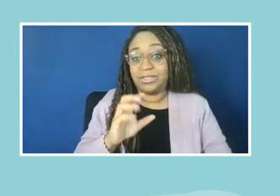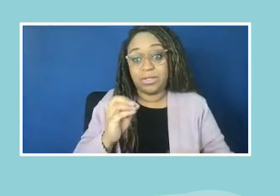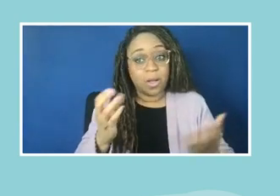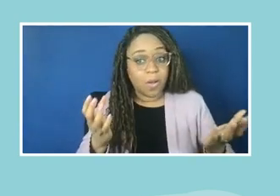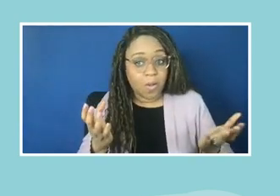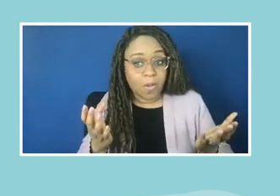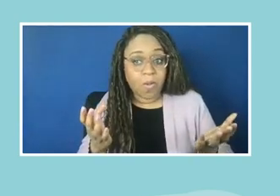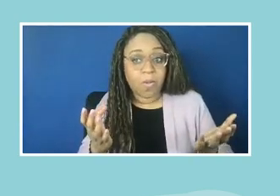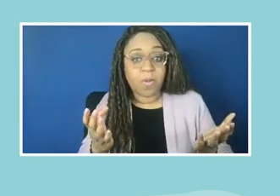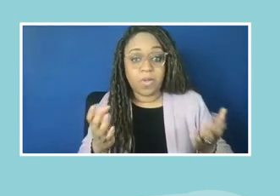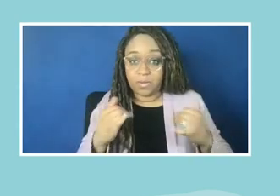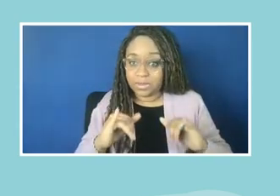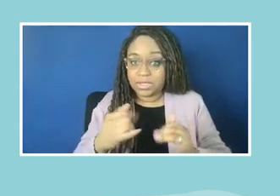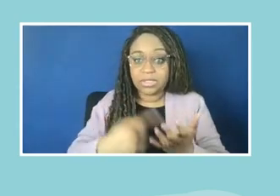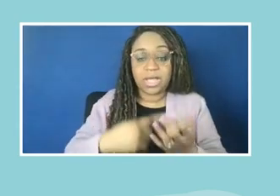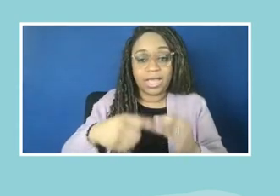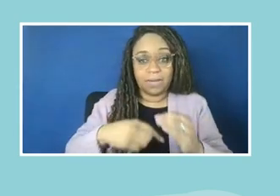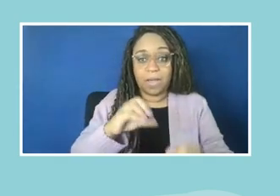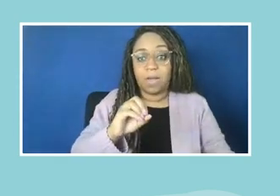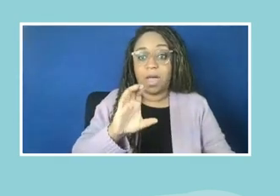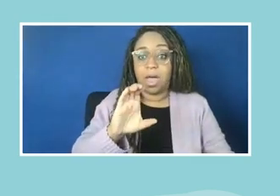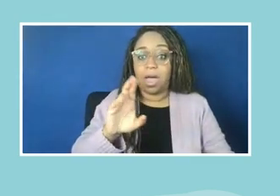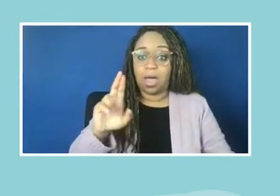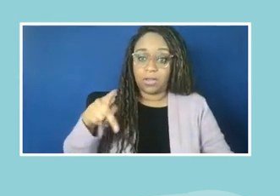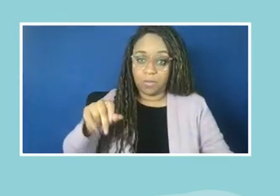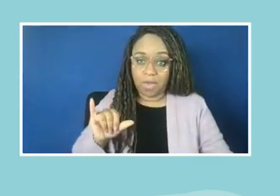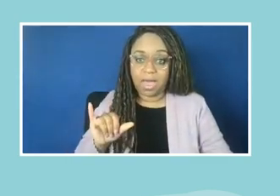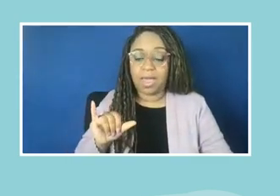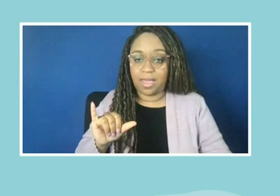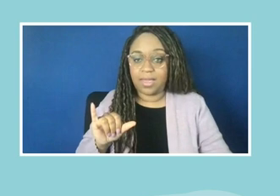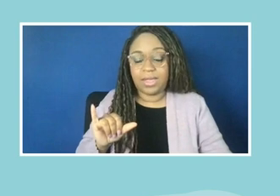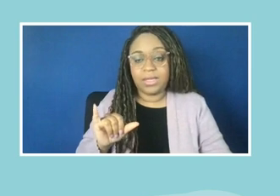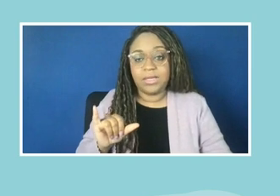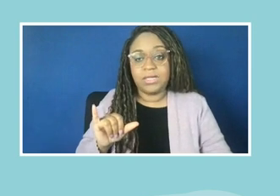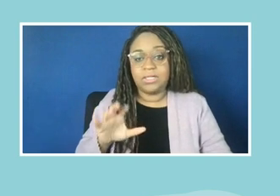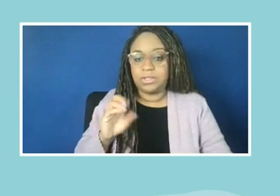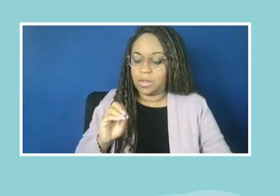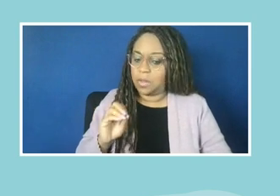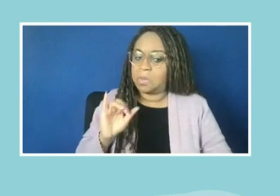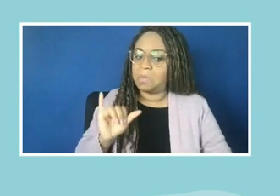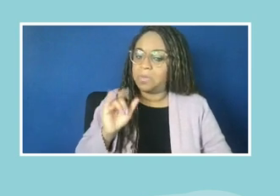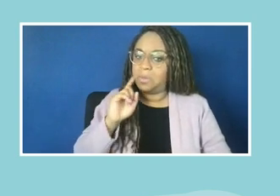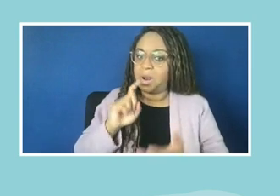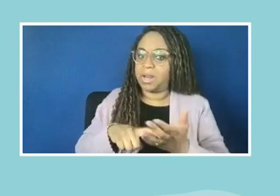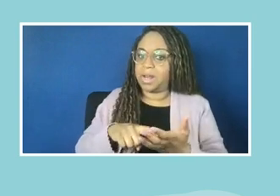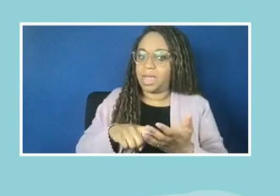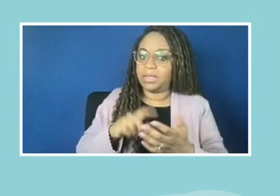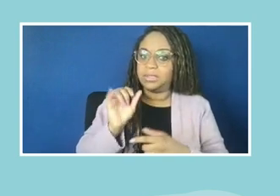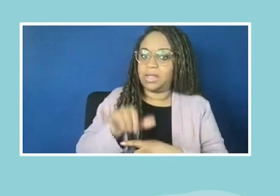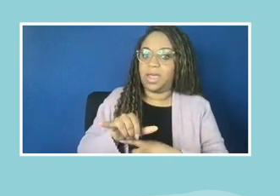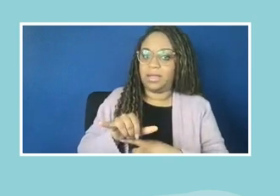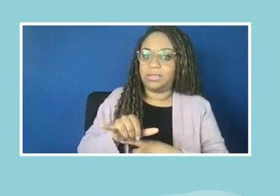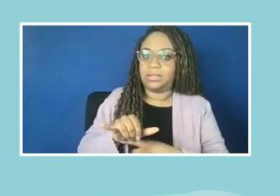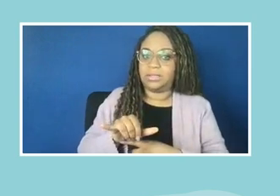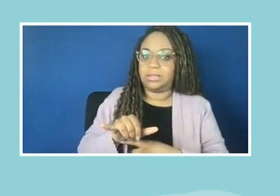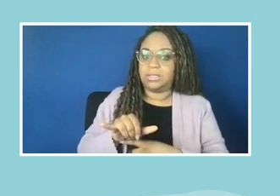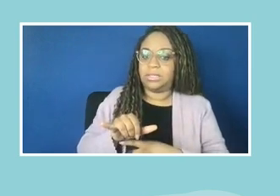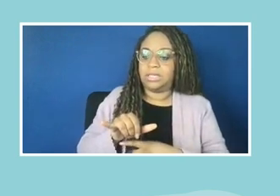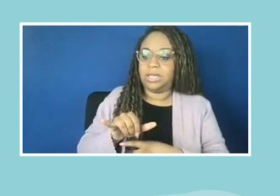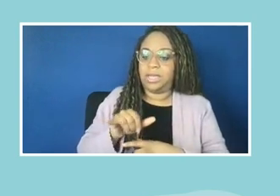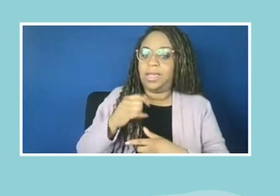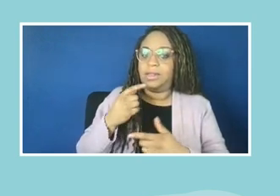but we're still talking about Occupy. So recognize what that was and bring it back a little bit